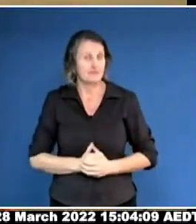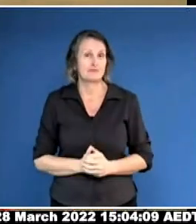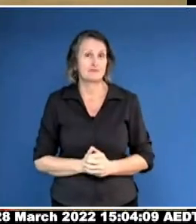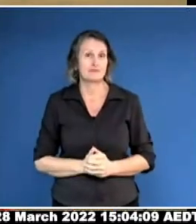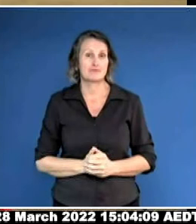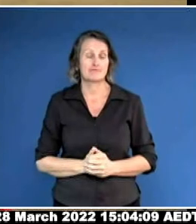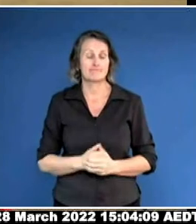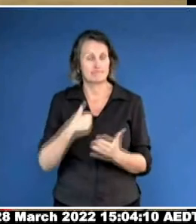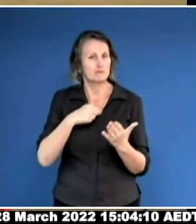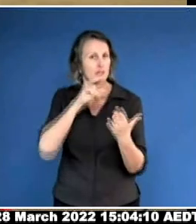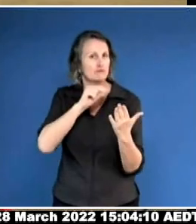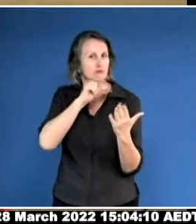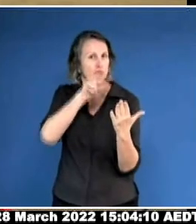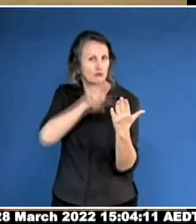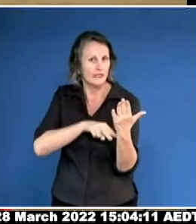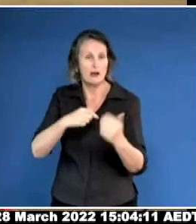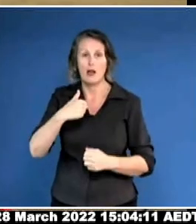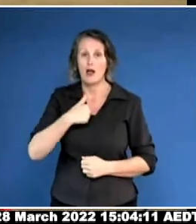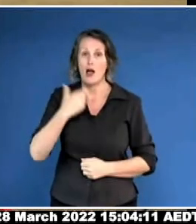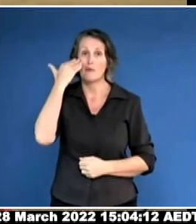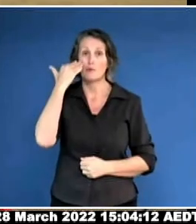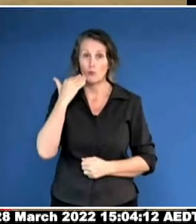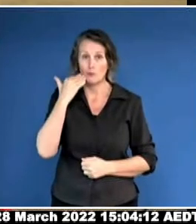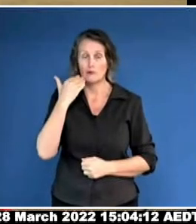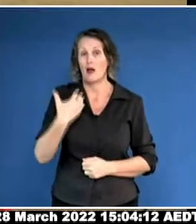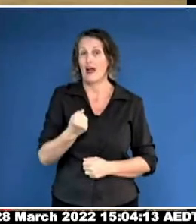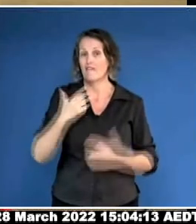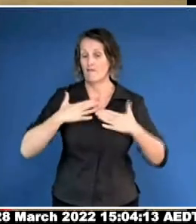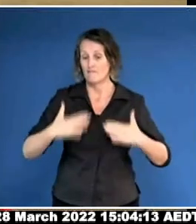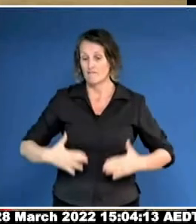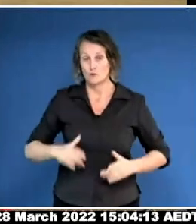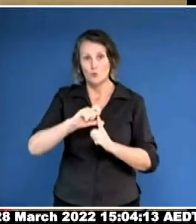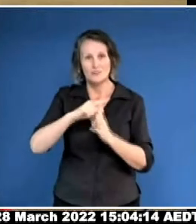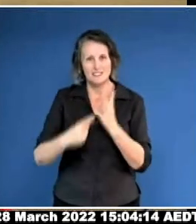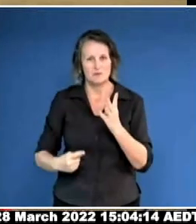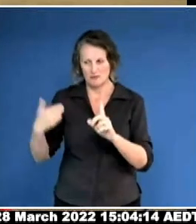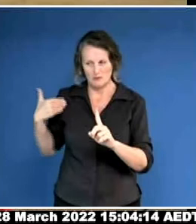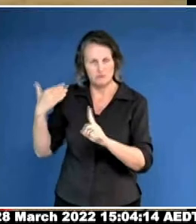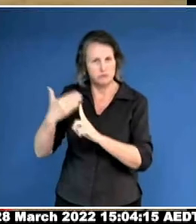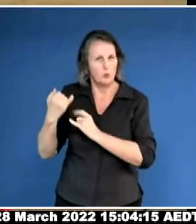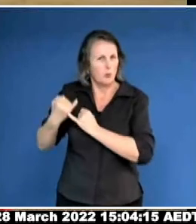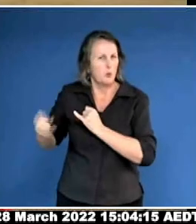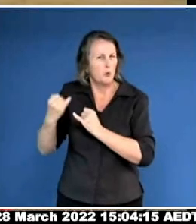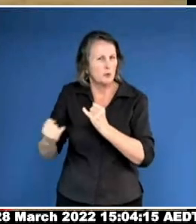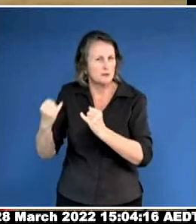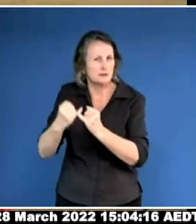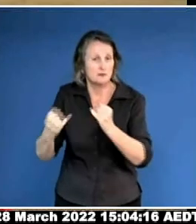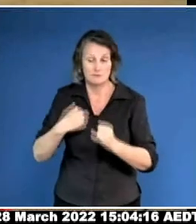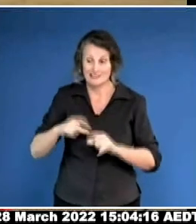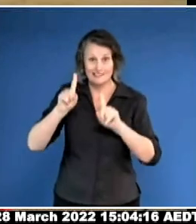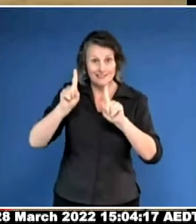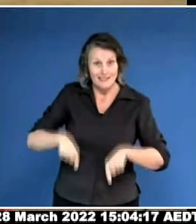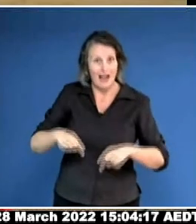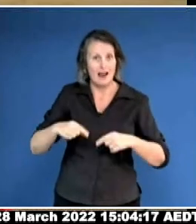I am a woman living with a degenerative physical condition. I was diagnosed with this condition when I was 7 years